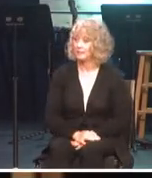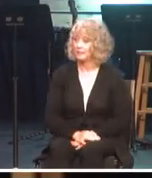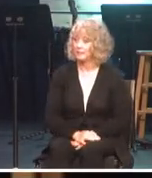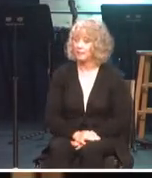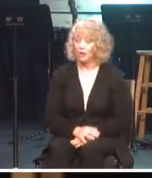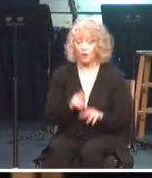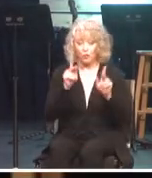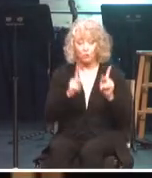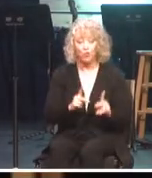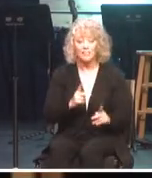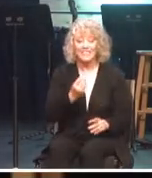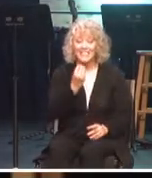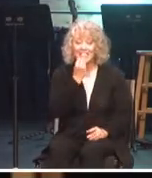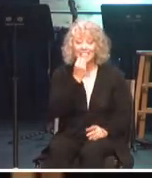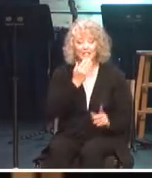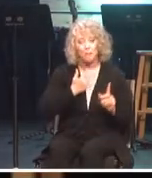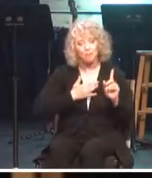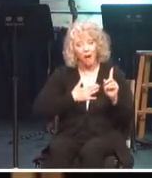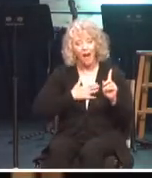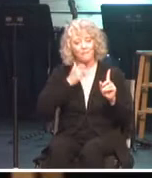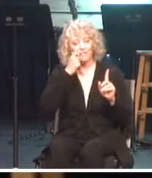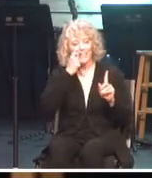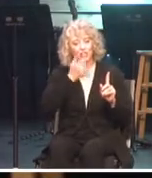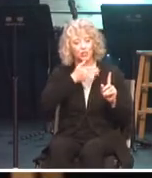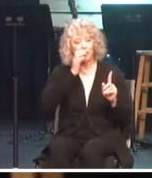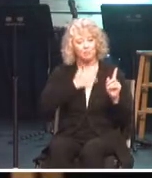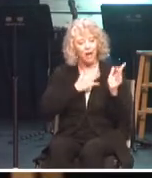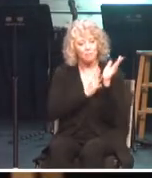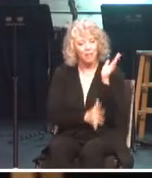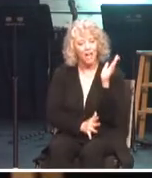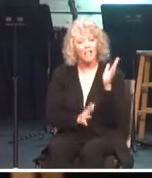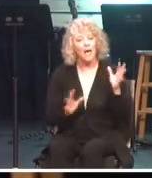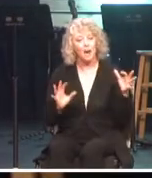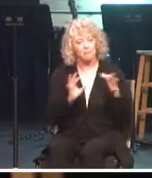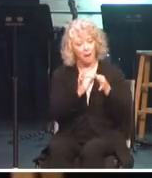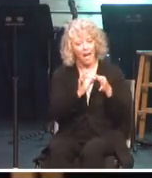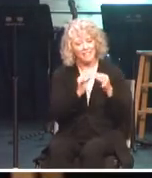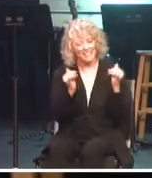He who eats my flesh and drinks my blood abides in me, and I in him.